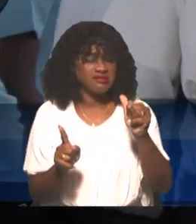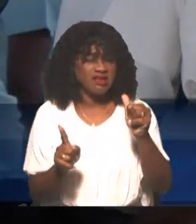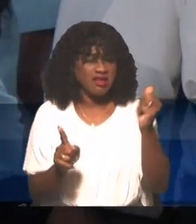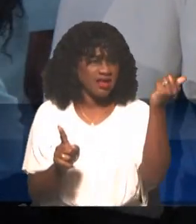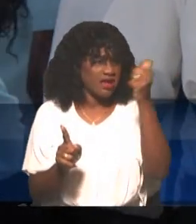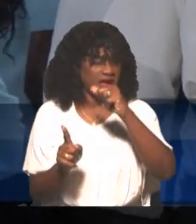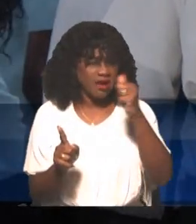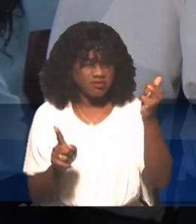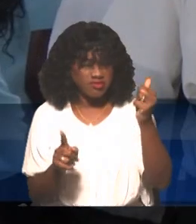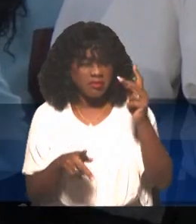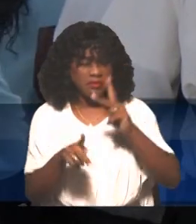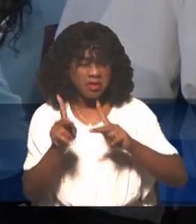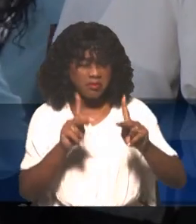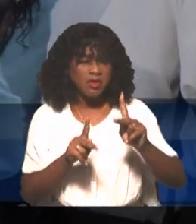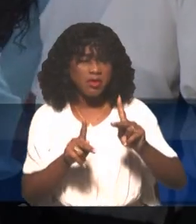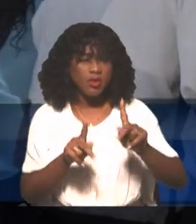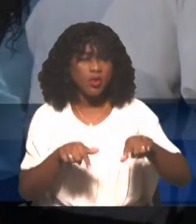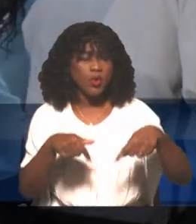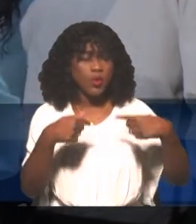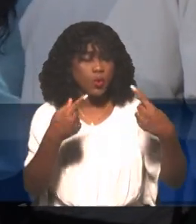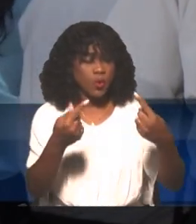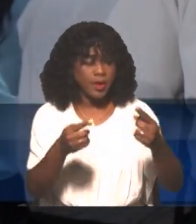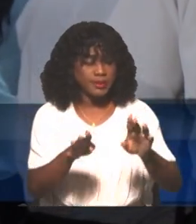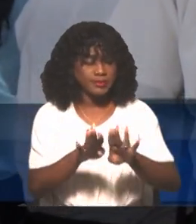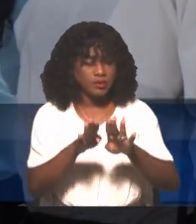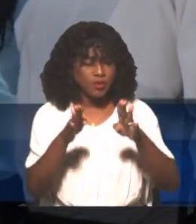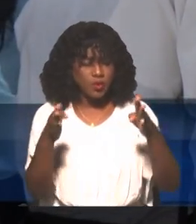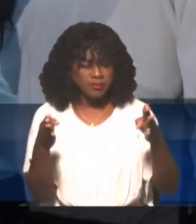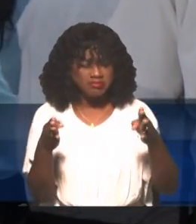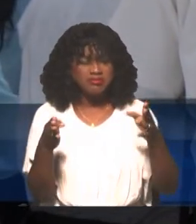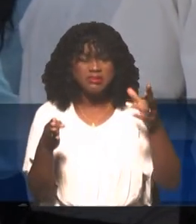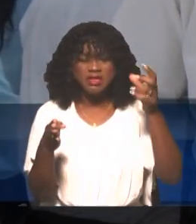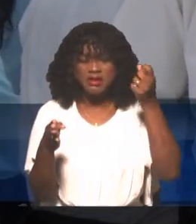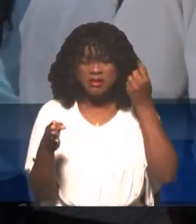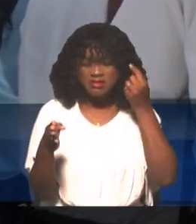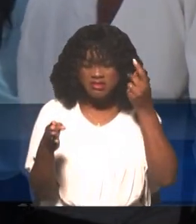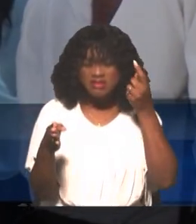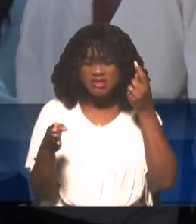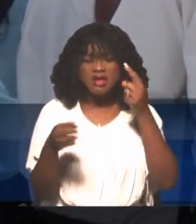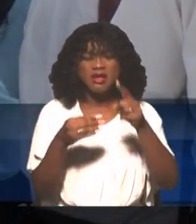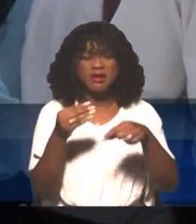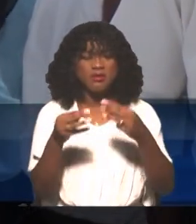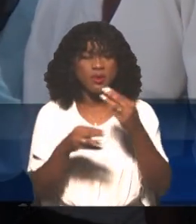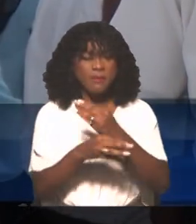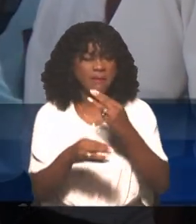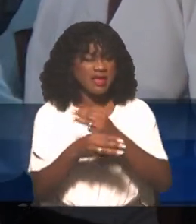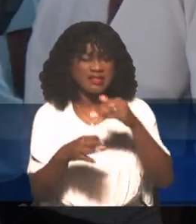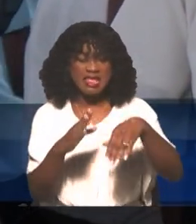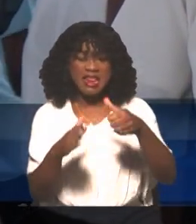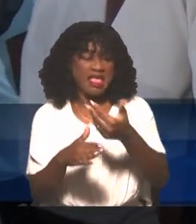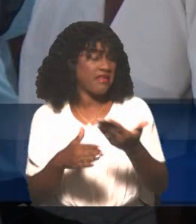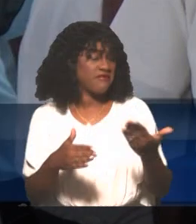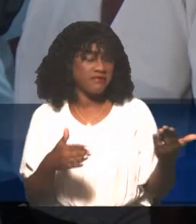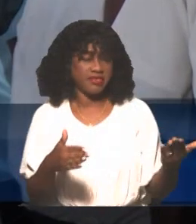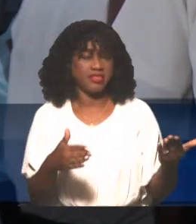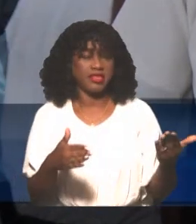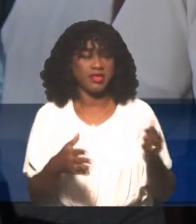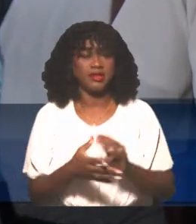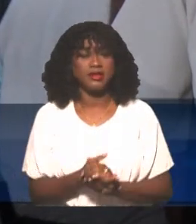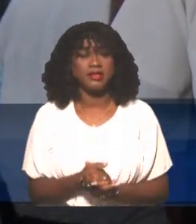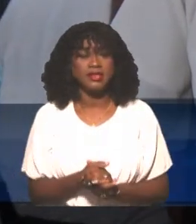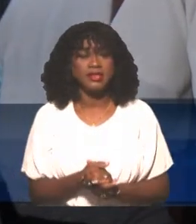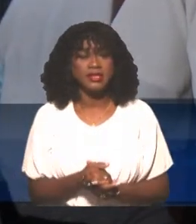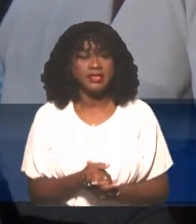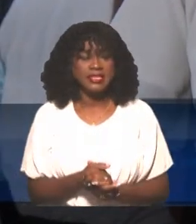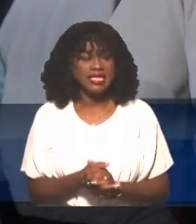as those who would have attended the opening ceremony would have heard. Math is in everything. Earlier I described